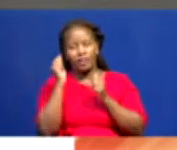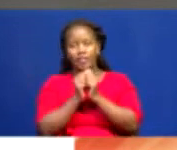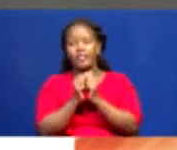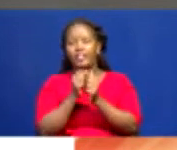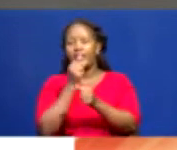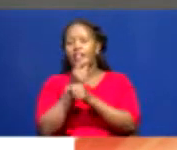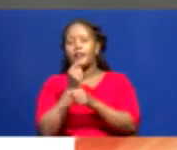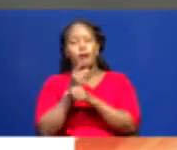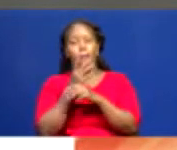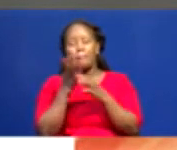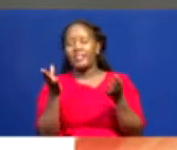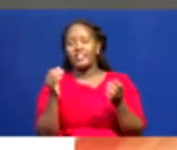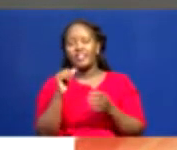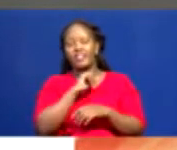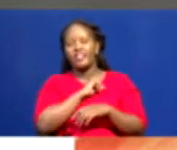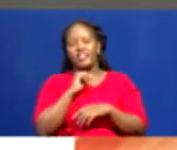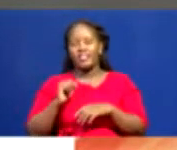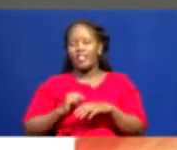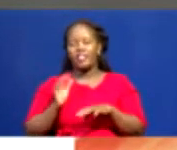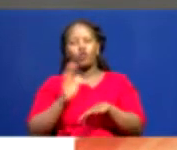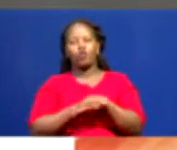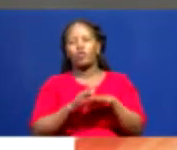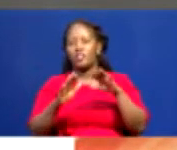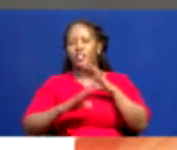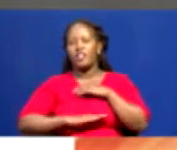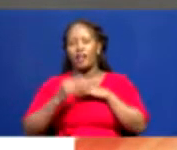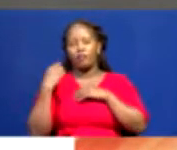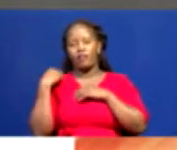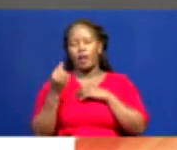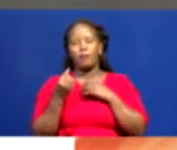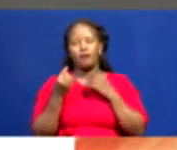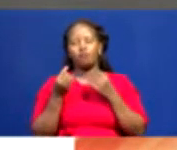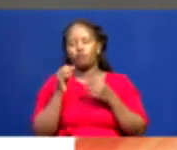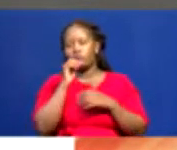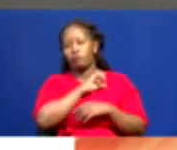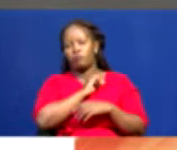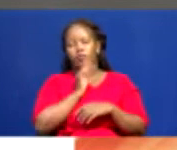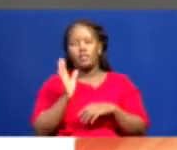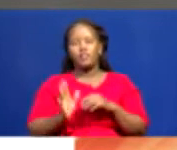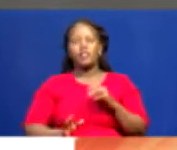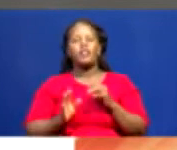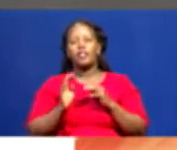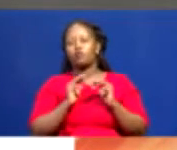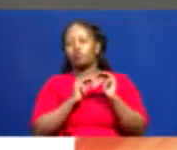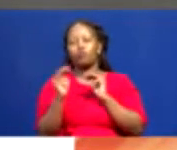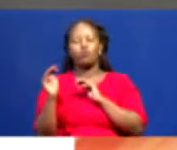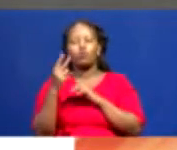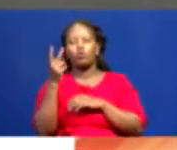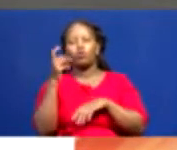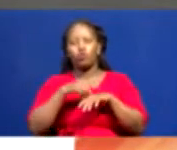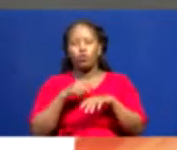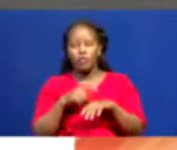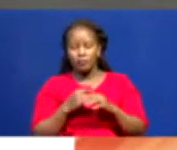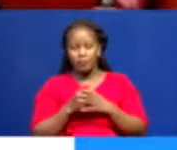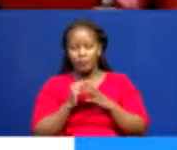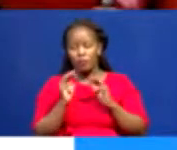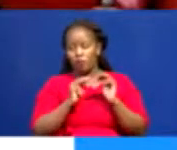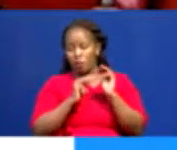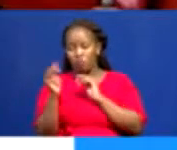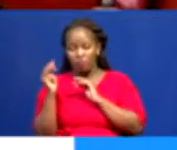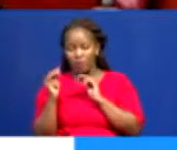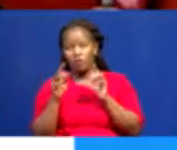the House could not marshal the numbers, forcing Speaker Amason Kingi to extend it twice. The adjournment was